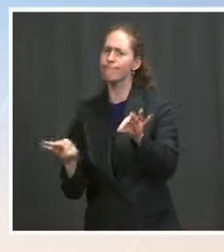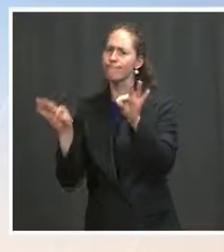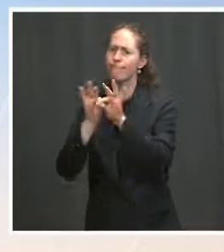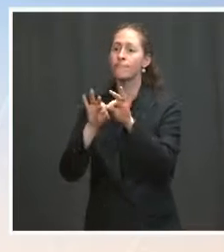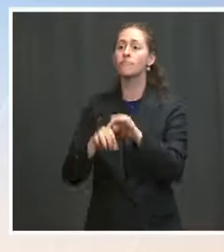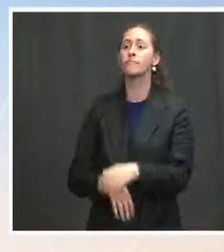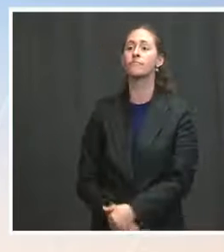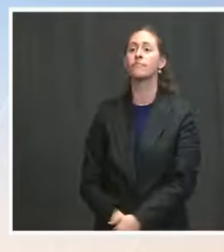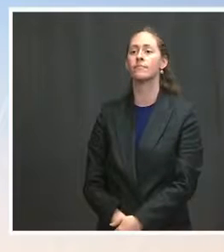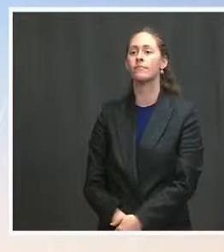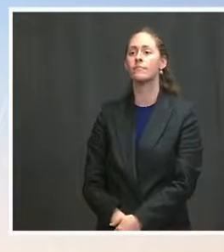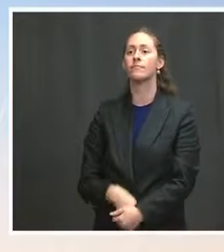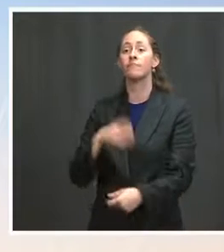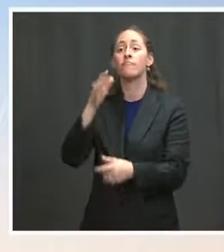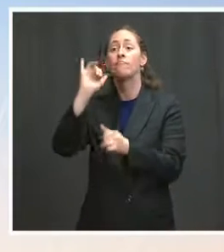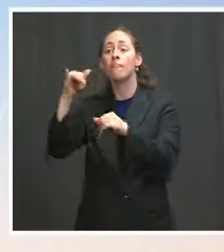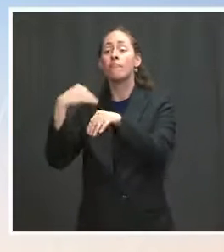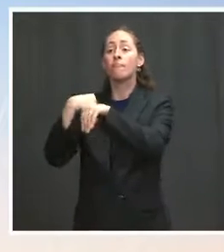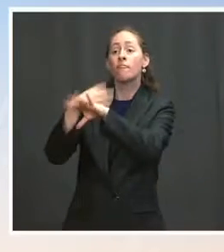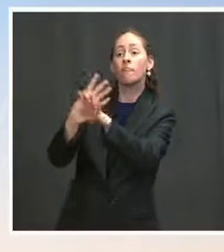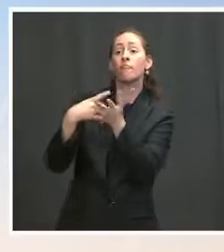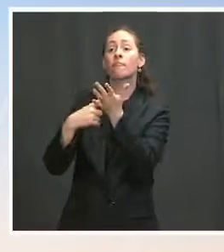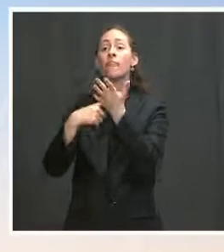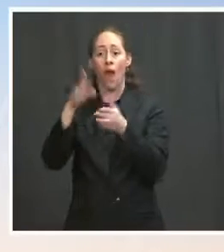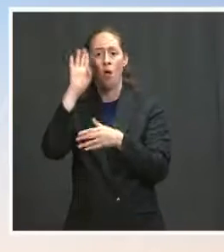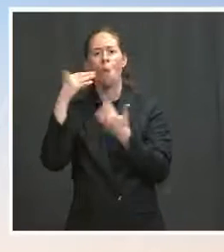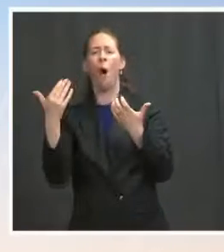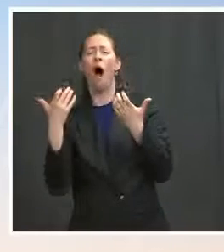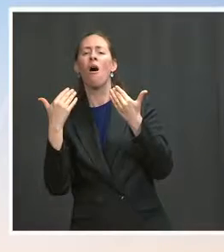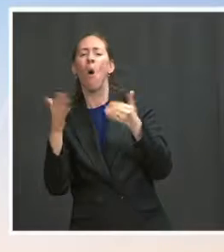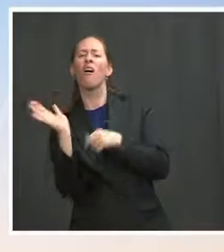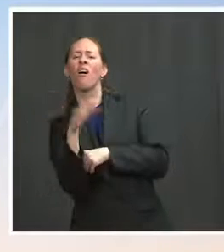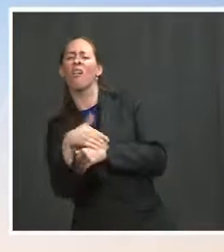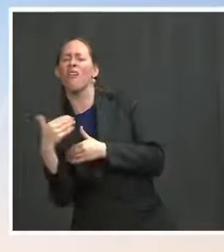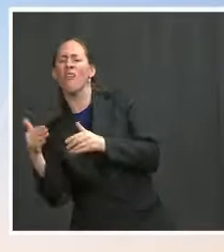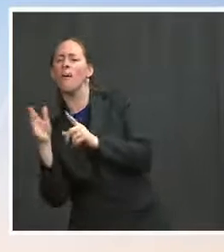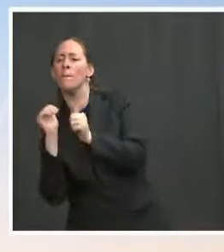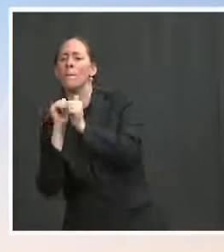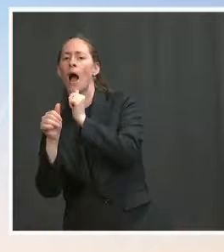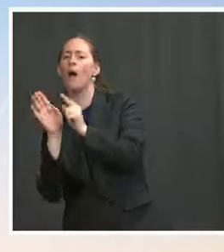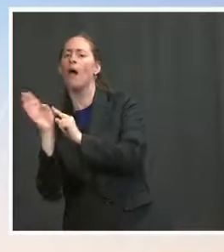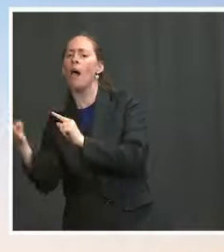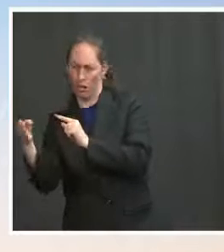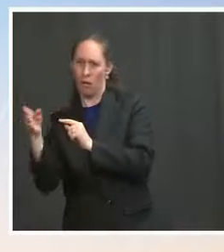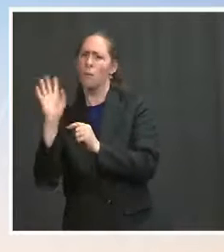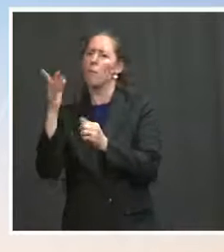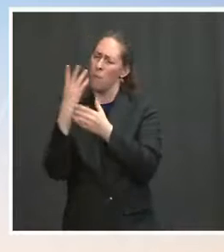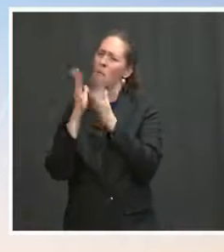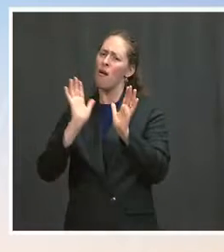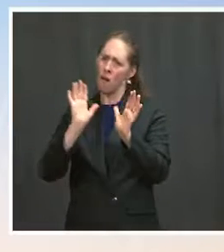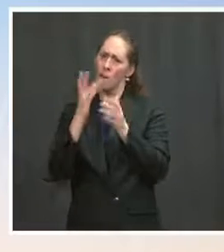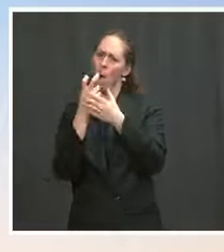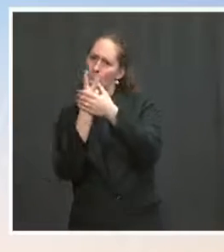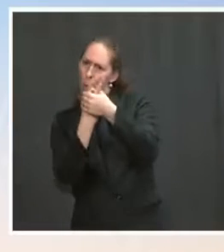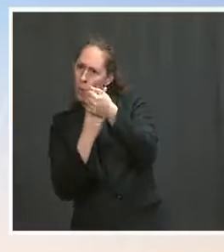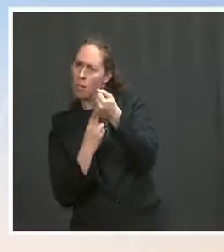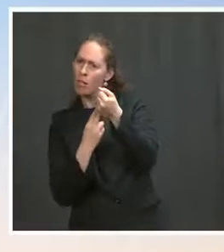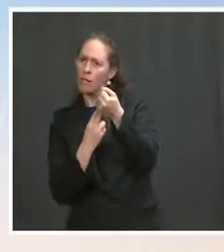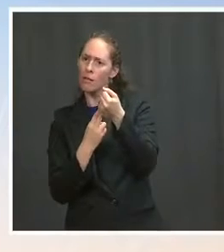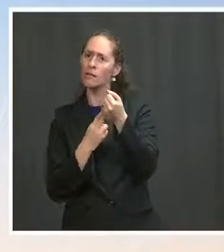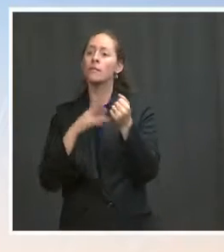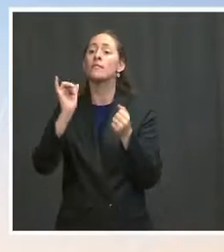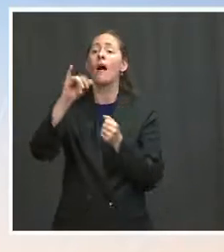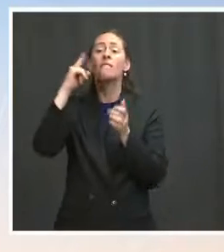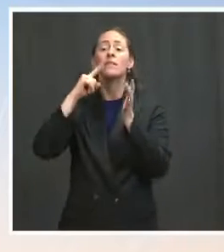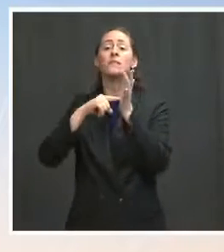in getting a reconciliation bill passed that has a lot of his key priorities, whether it's extending the child tax credit, making universal